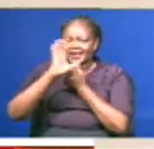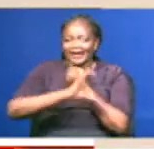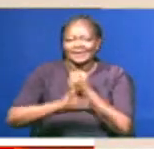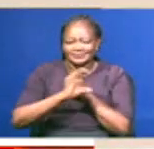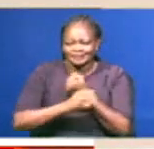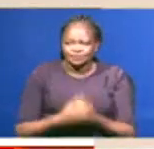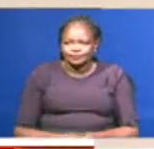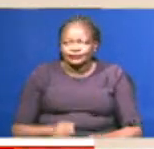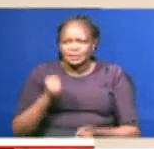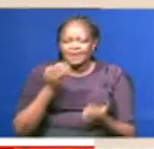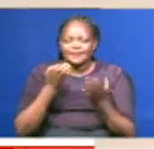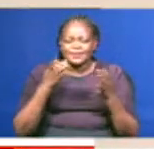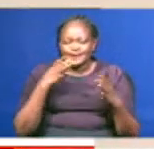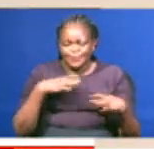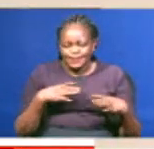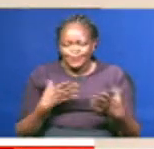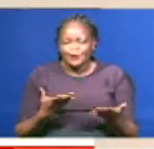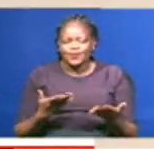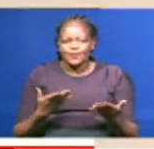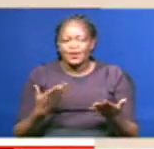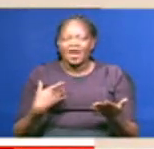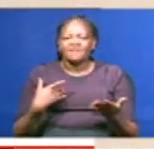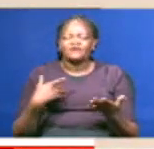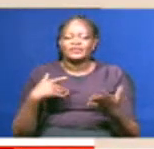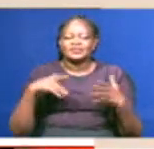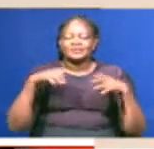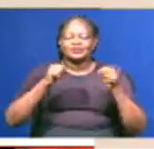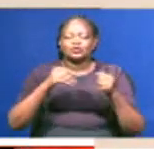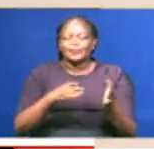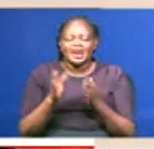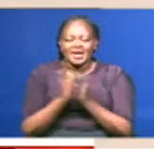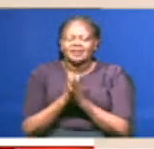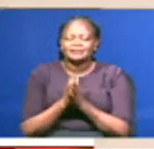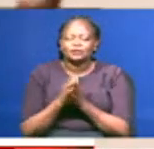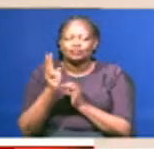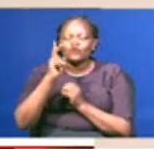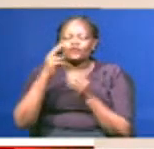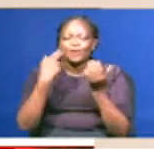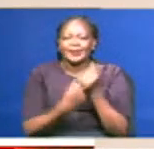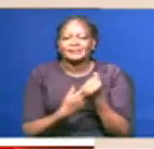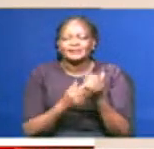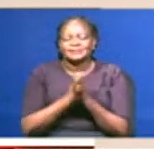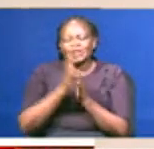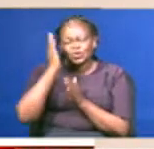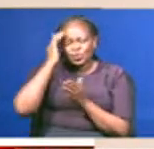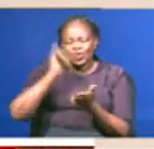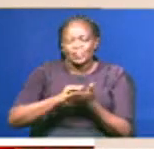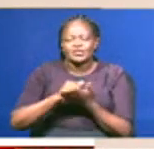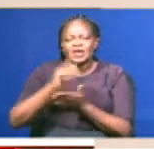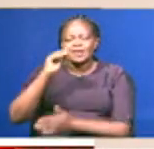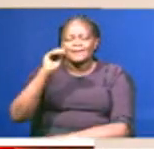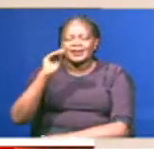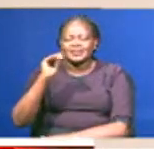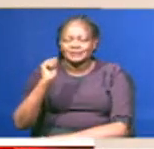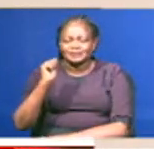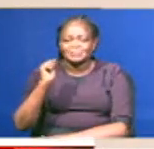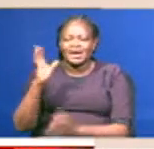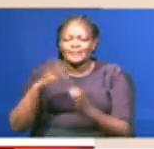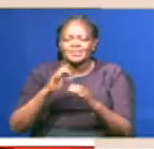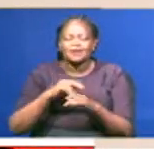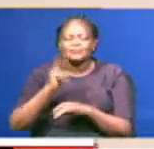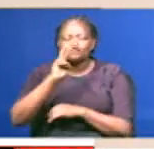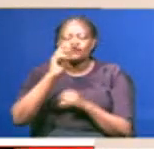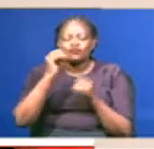Kenyan businessmen, they have seized this opportunity and they are looking for partnership. And I know Malaysian companies, as they look for opportunities